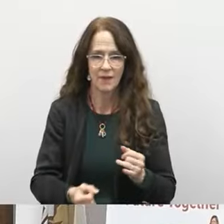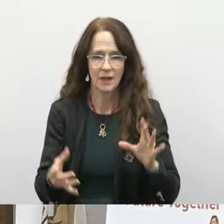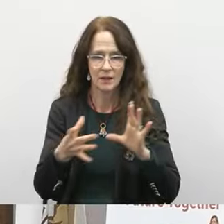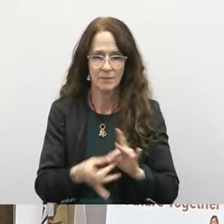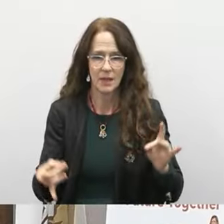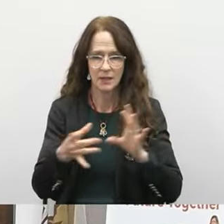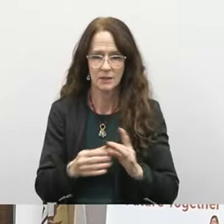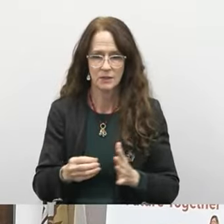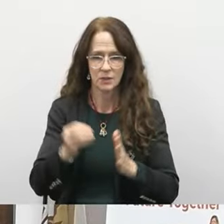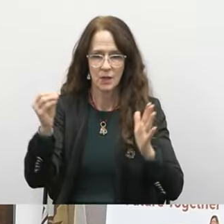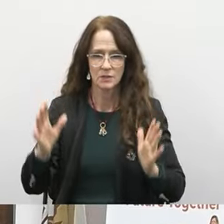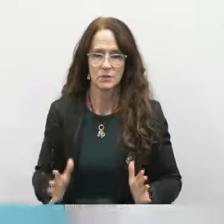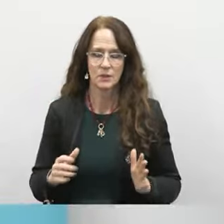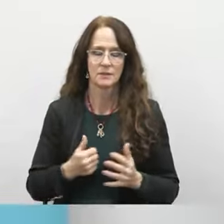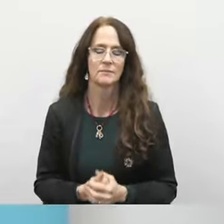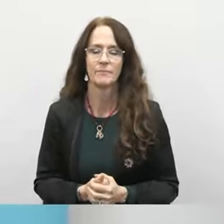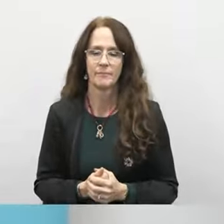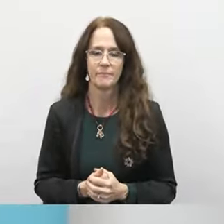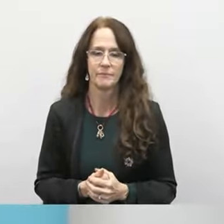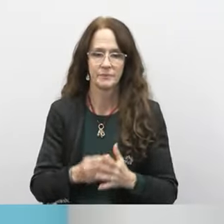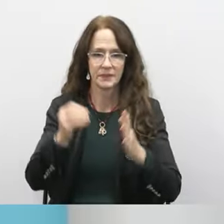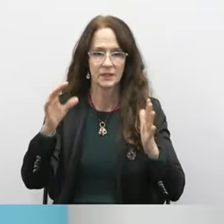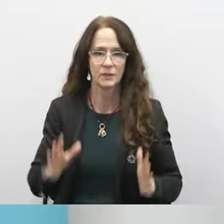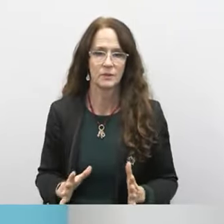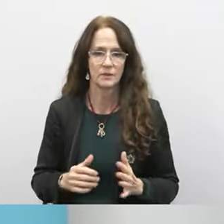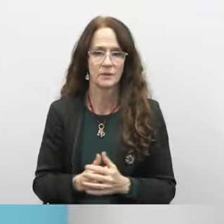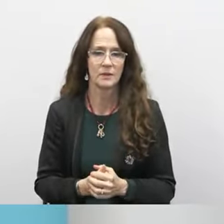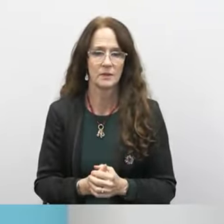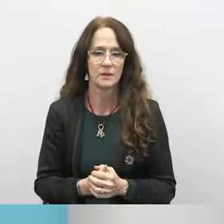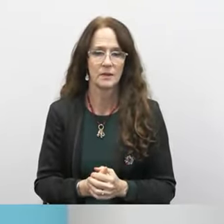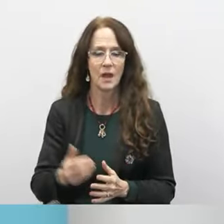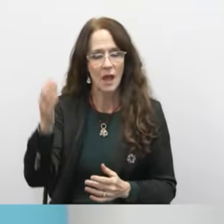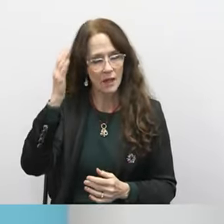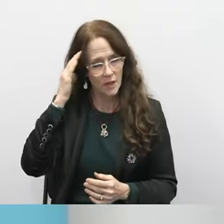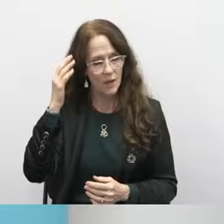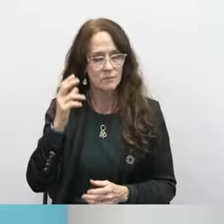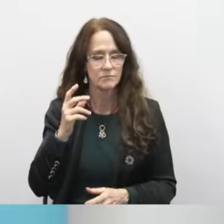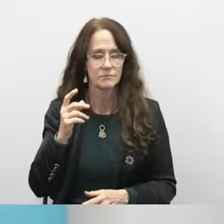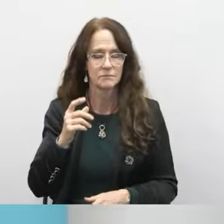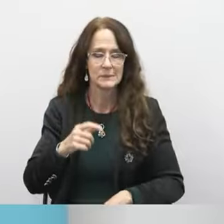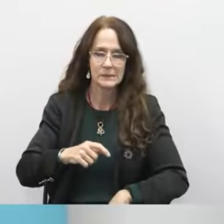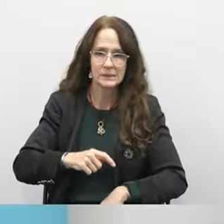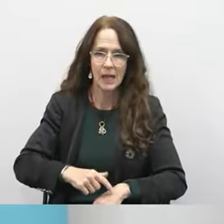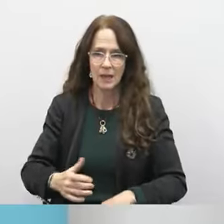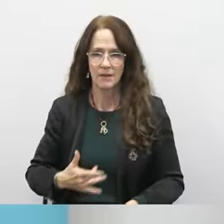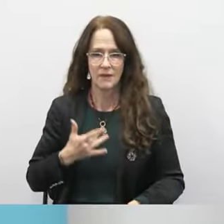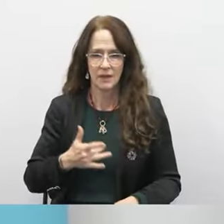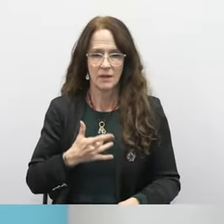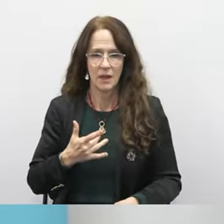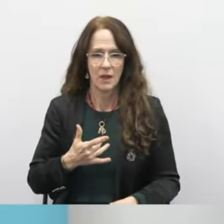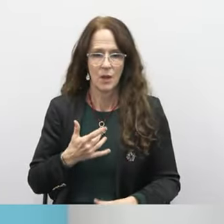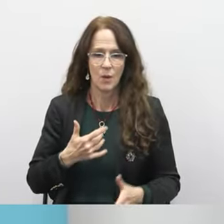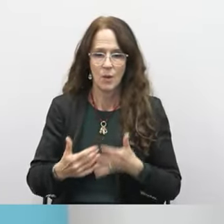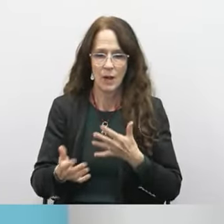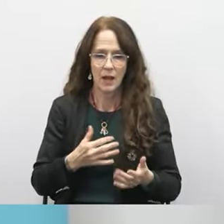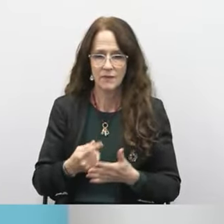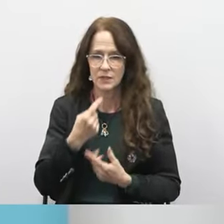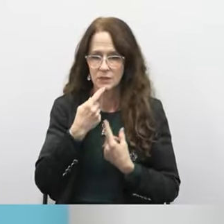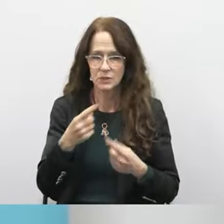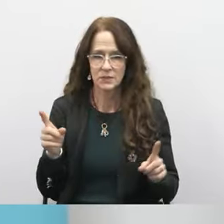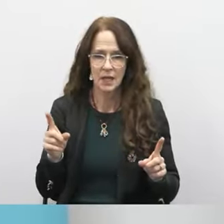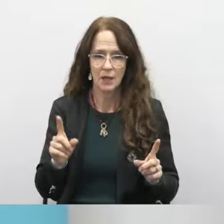our students. Students, I know there's times when it feels like things you say, things